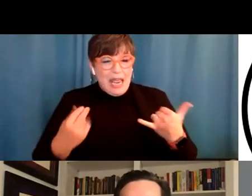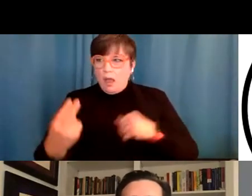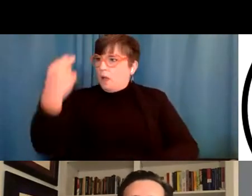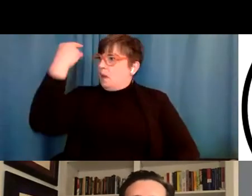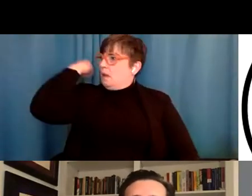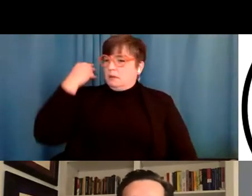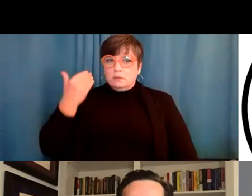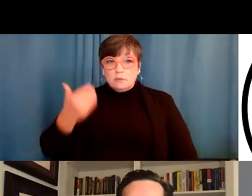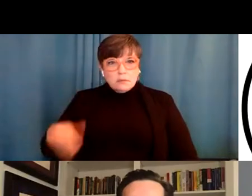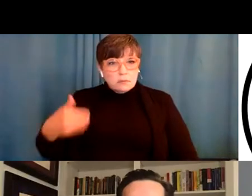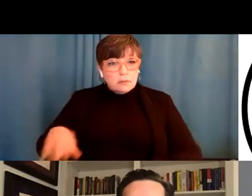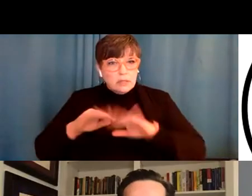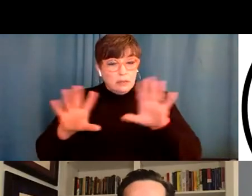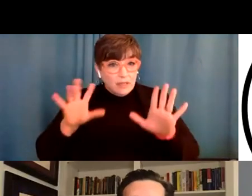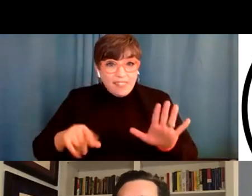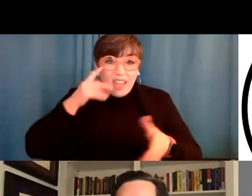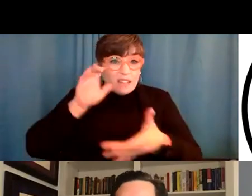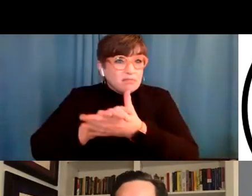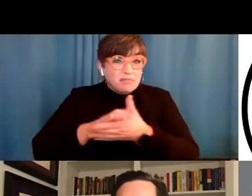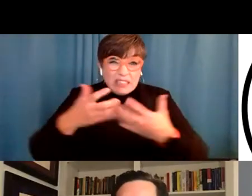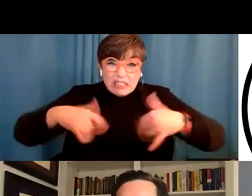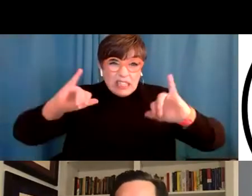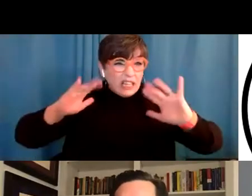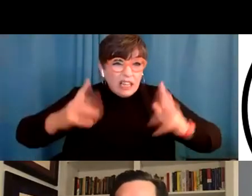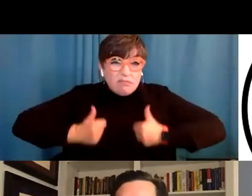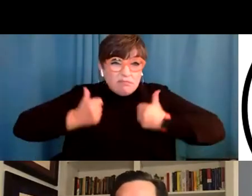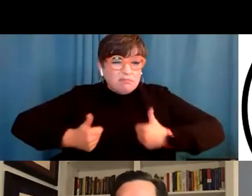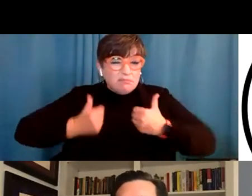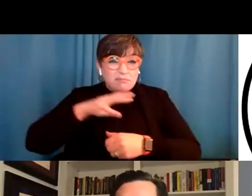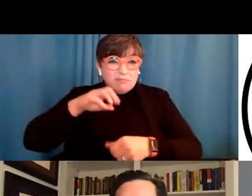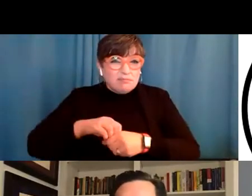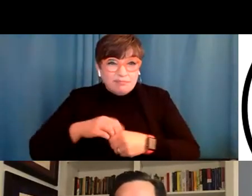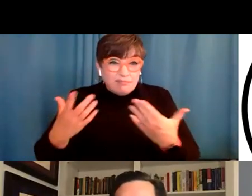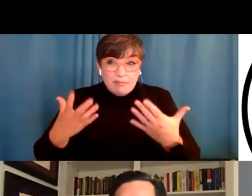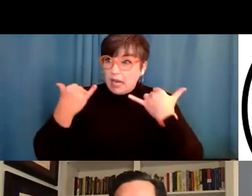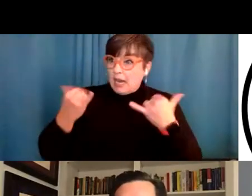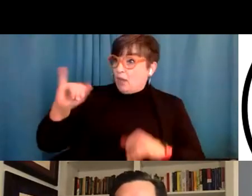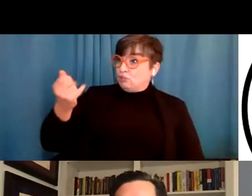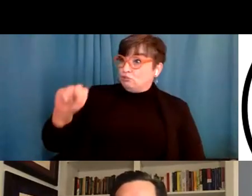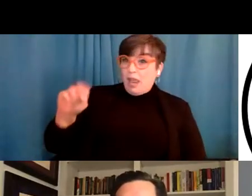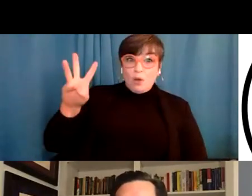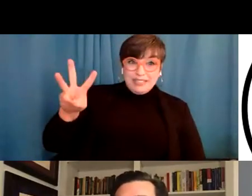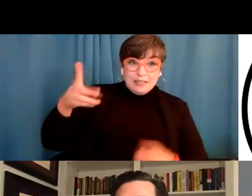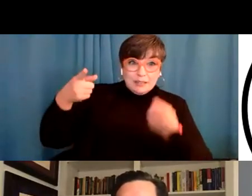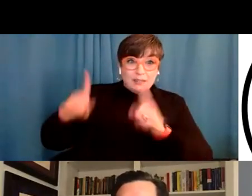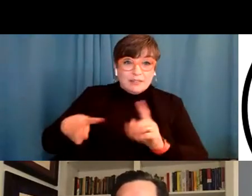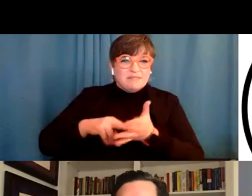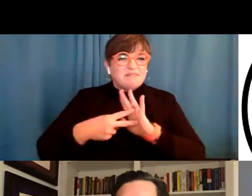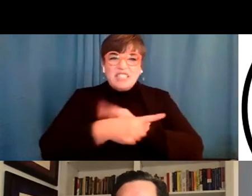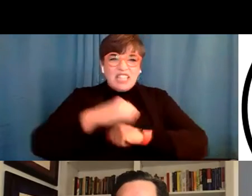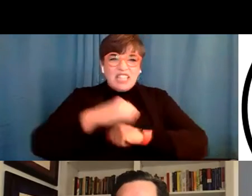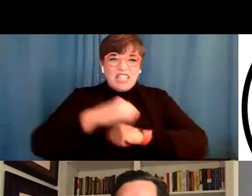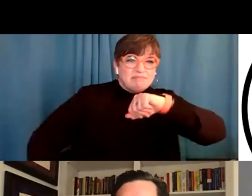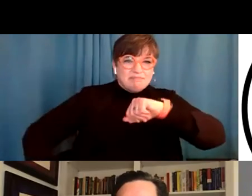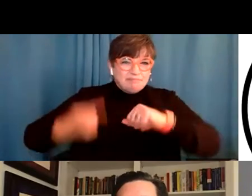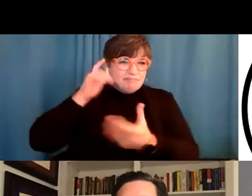remain prevalent in our society and may have even been calcified and may have ossified in the aftermath of January 6th. And